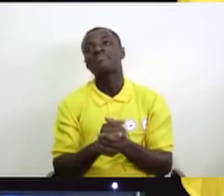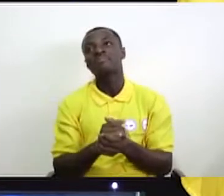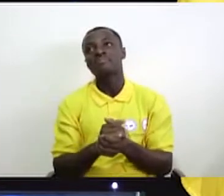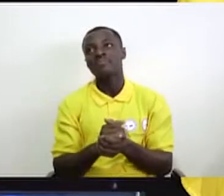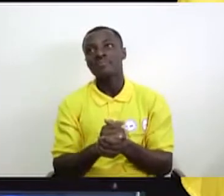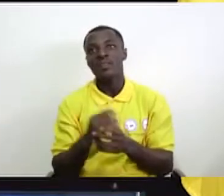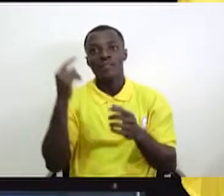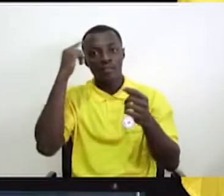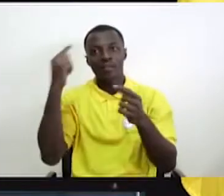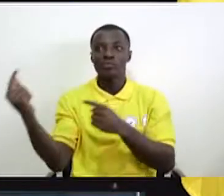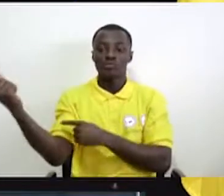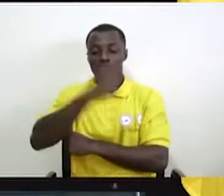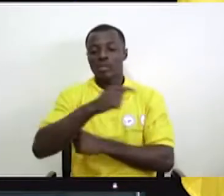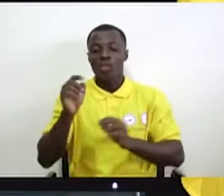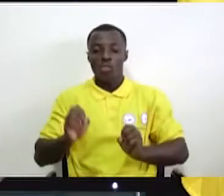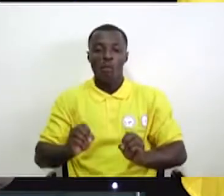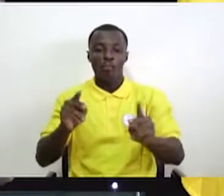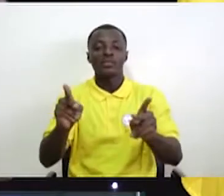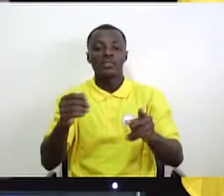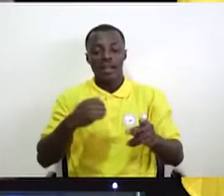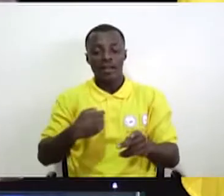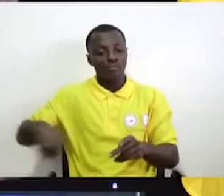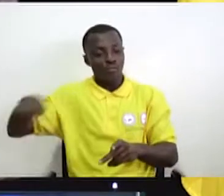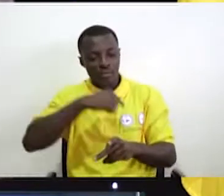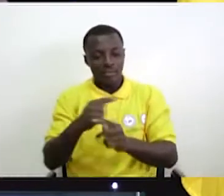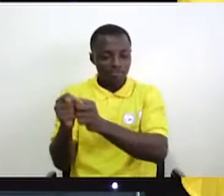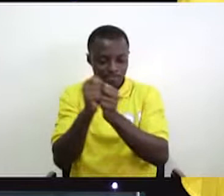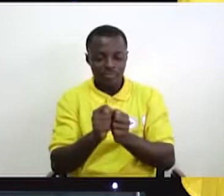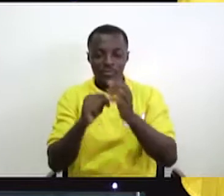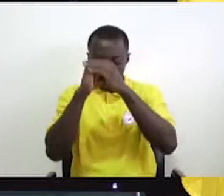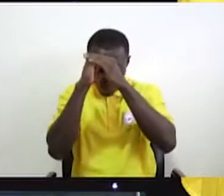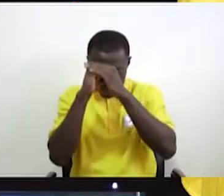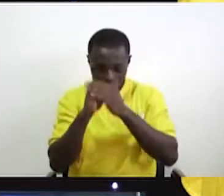for the space that he has granted all of us to worship him. We